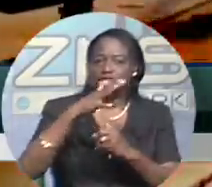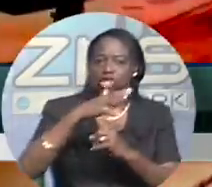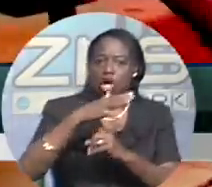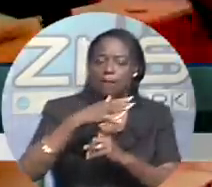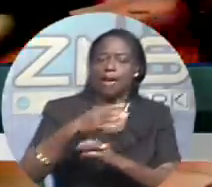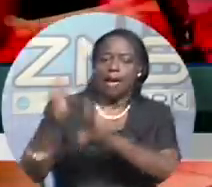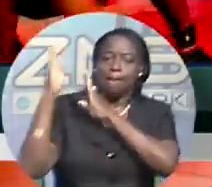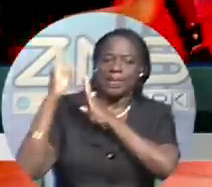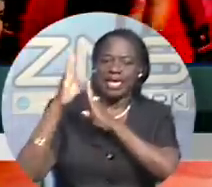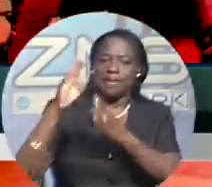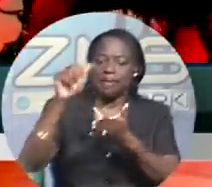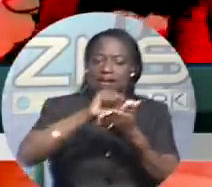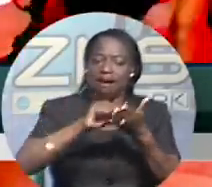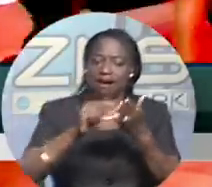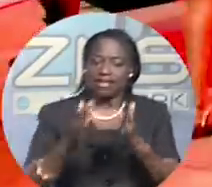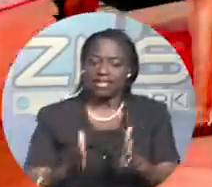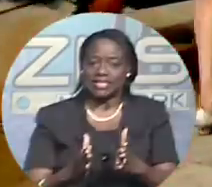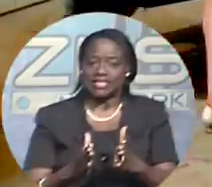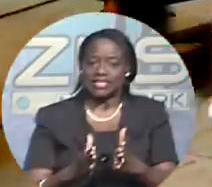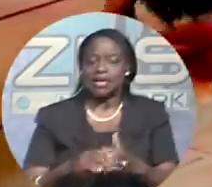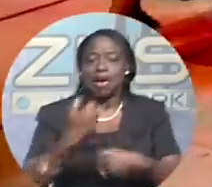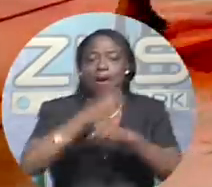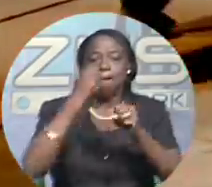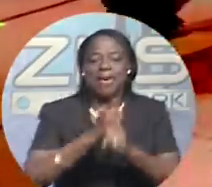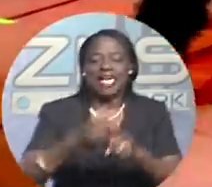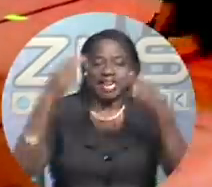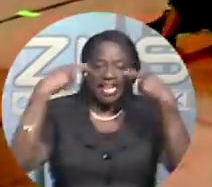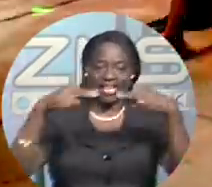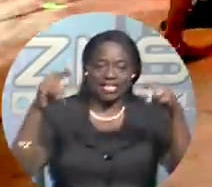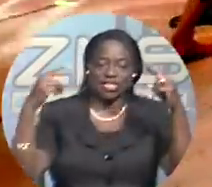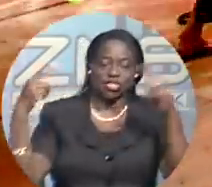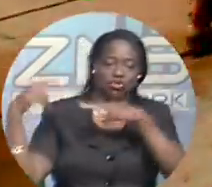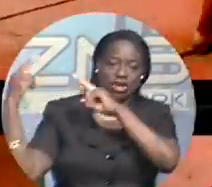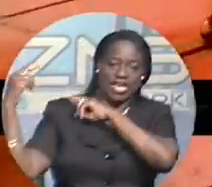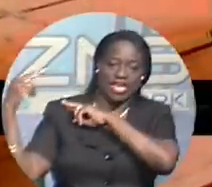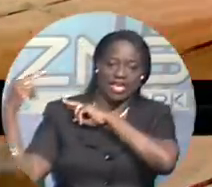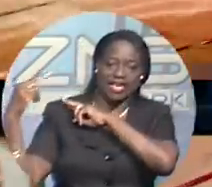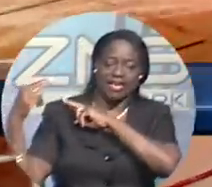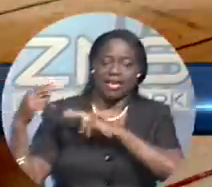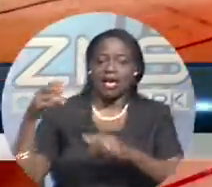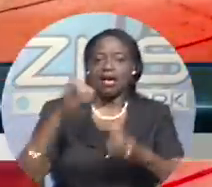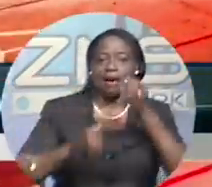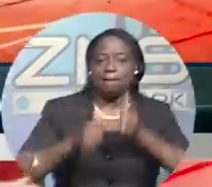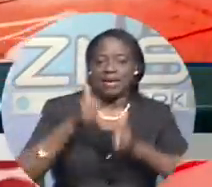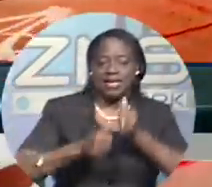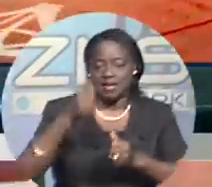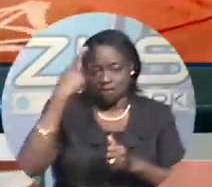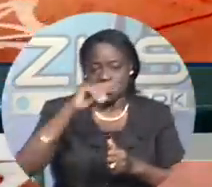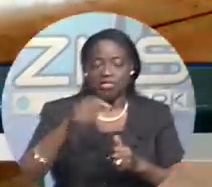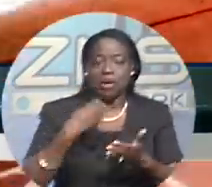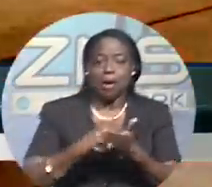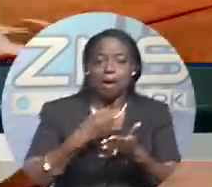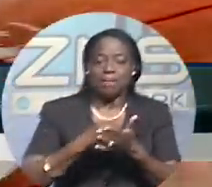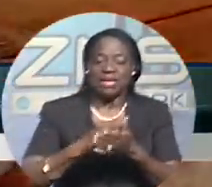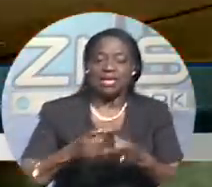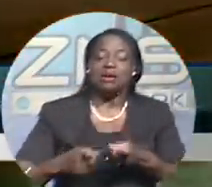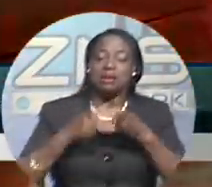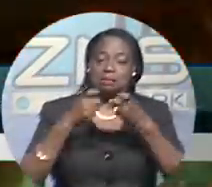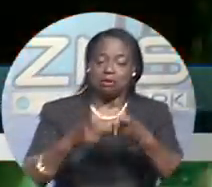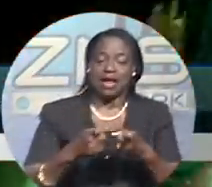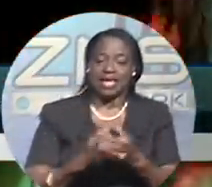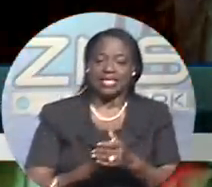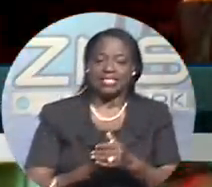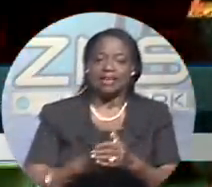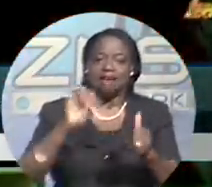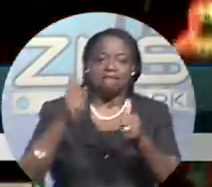across the Bahamas made history by competing for the $20,000 cash prize by composing the first ever Bahamas Junkanoo Carnival